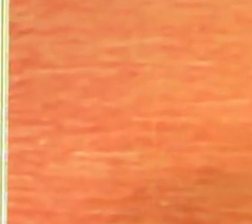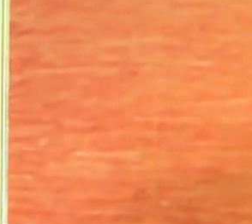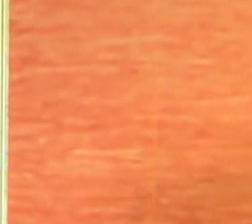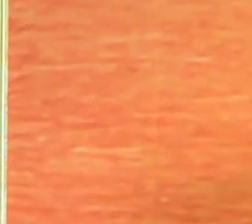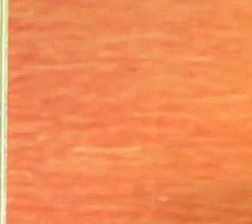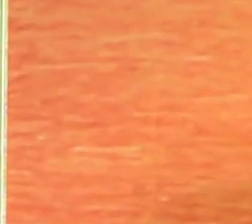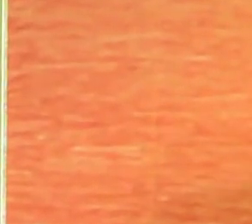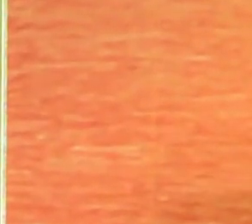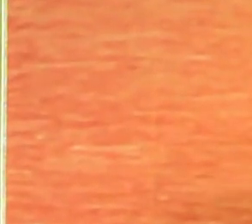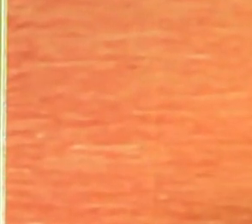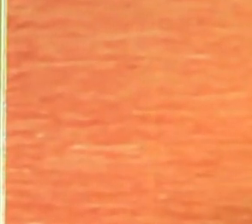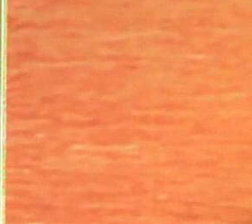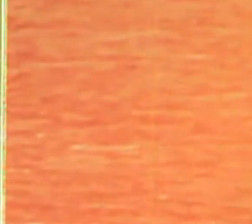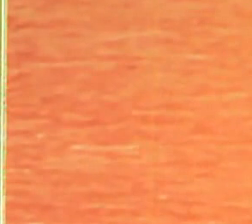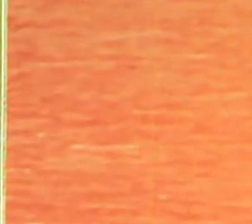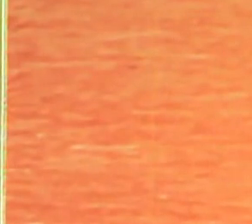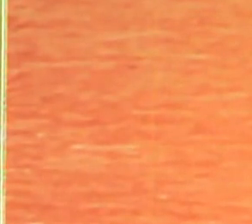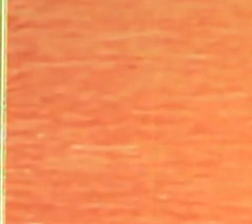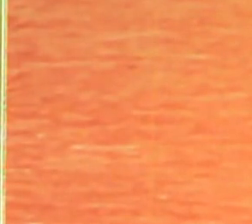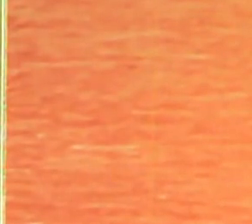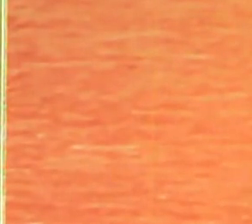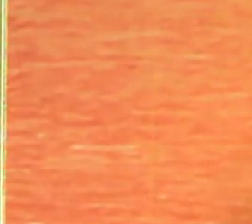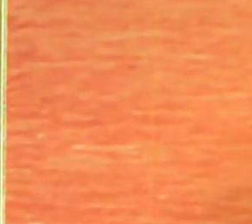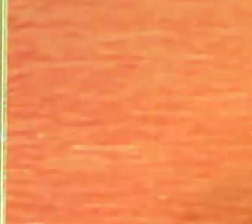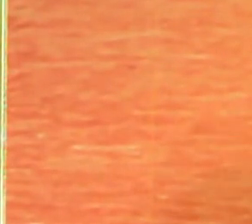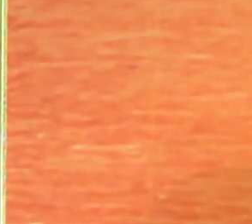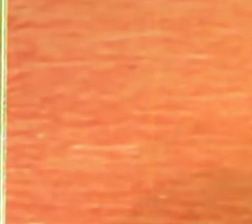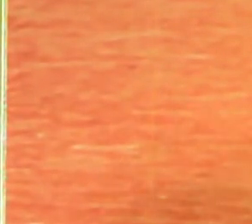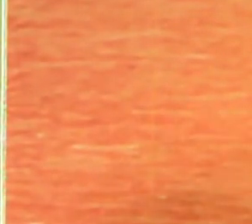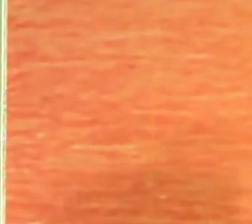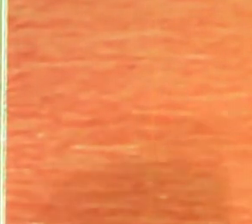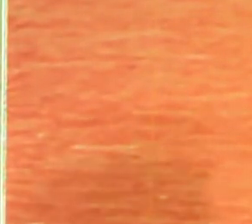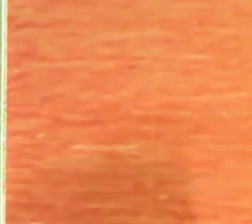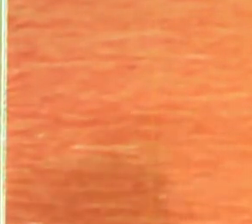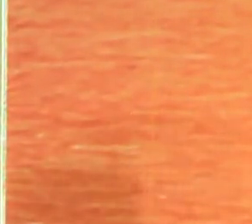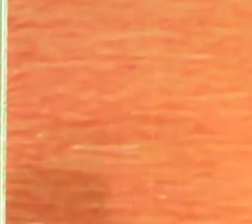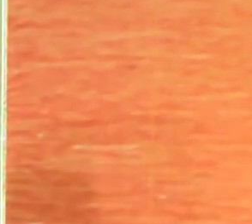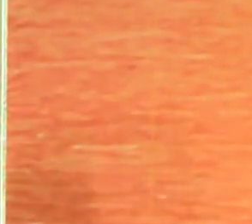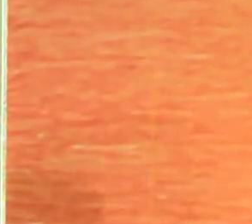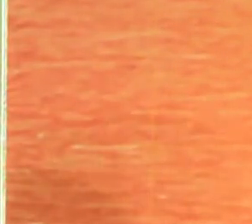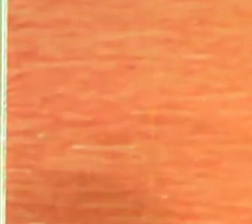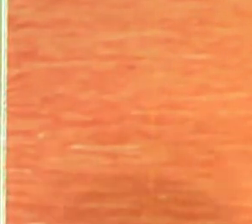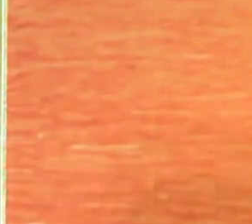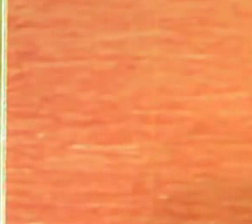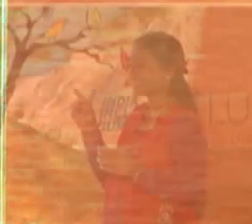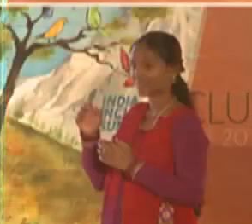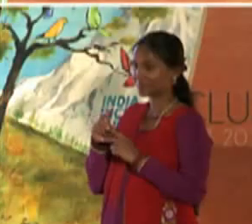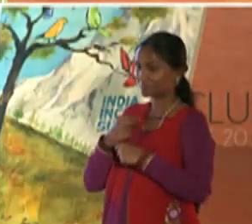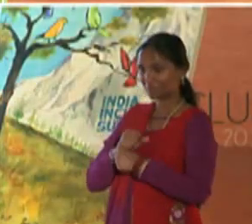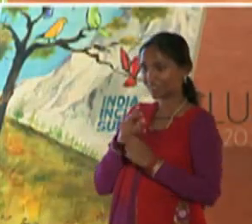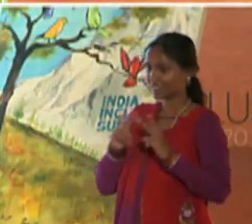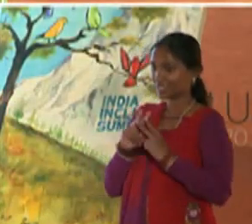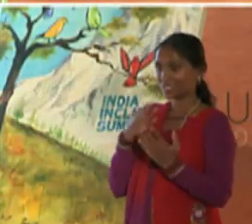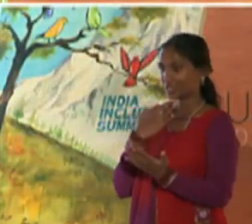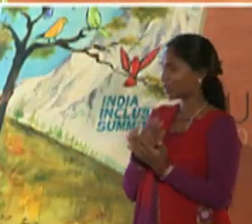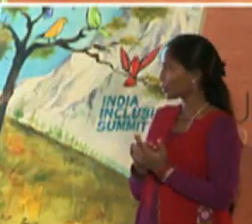So, so I don't know, maybe we've sucked the joy out of his life putting him here, but then, he did really well.